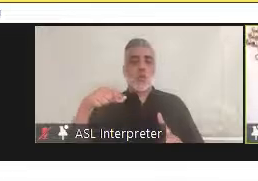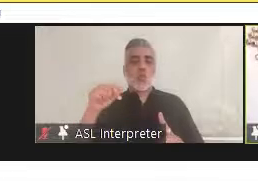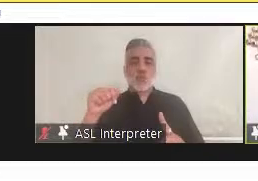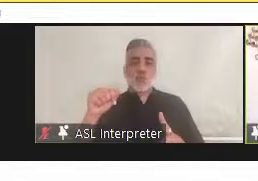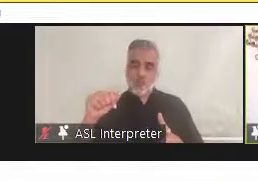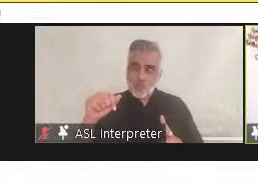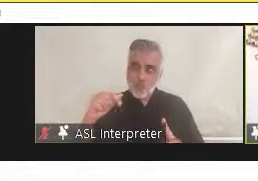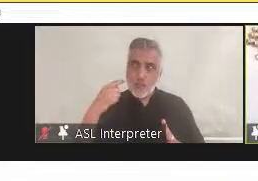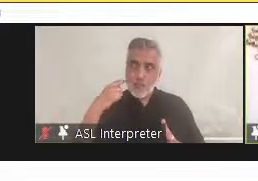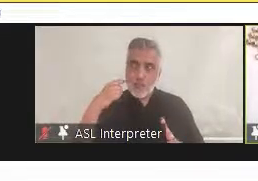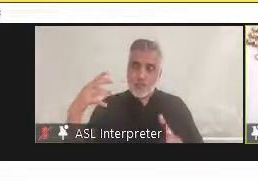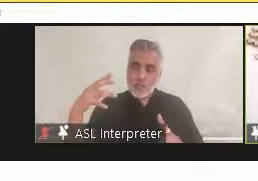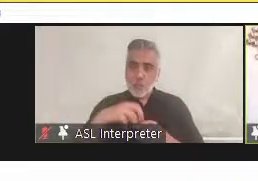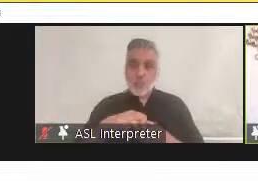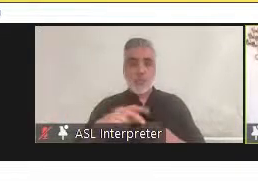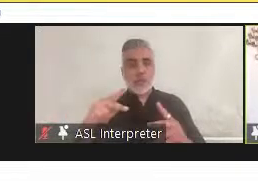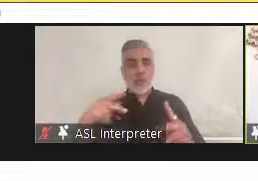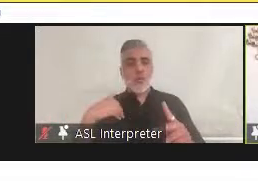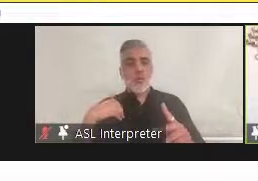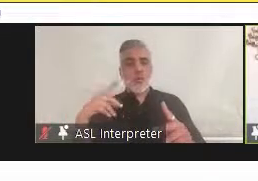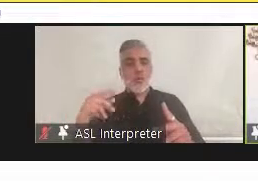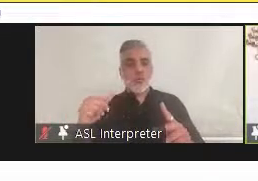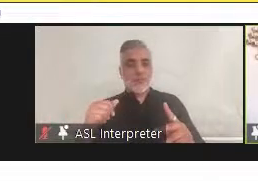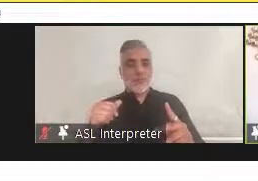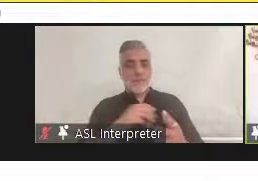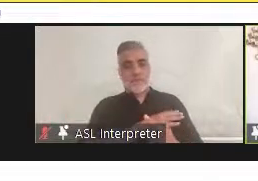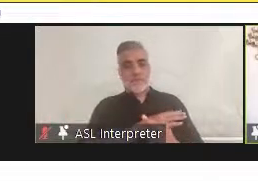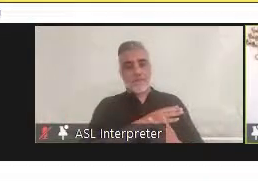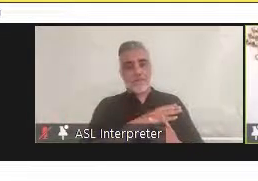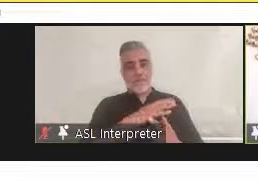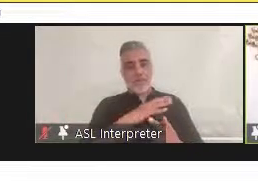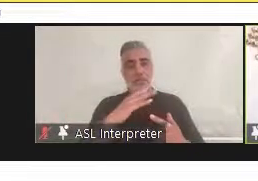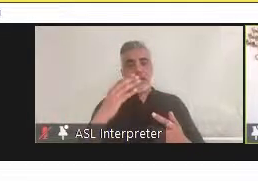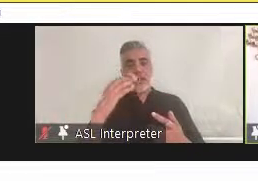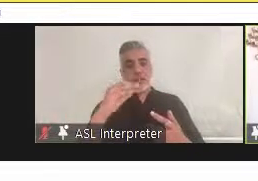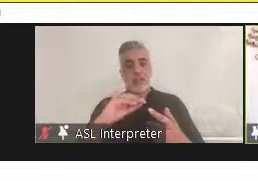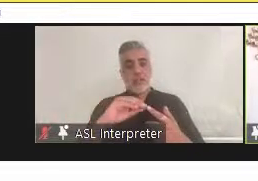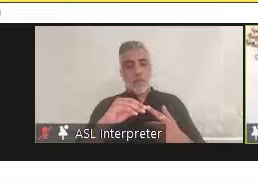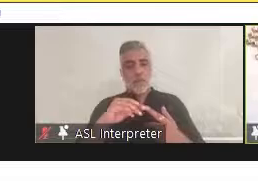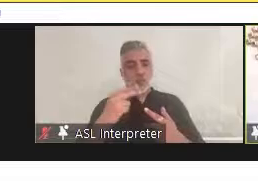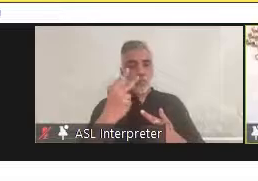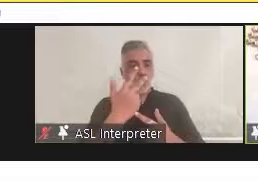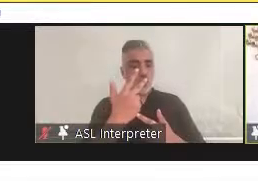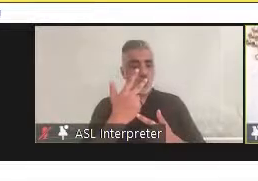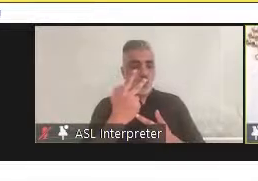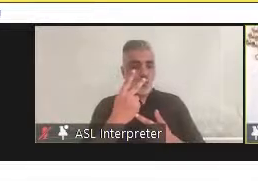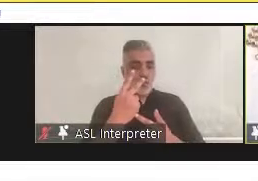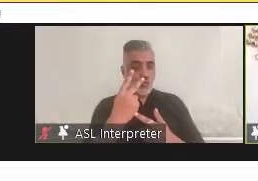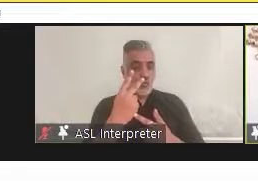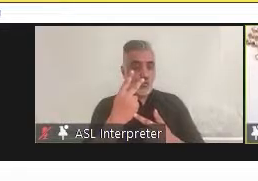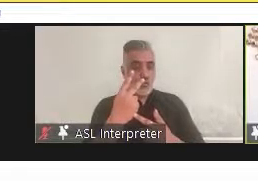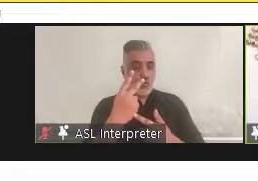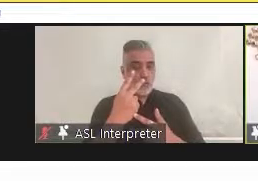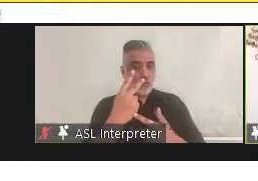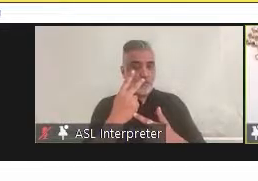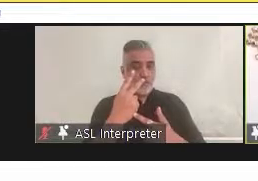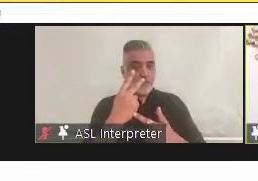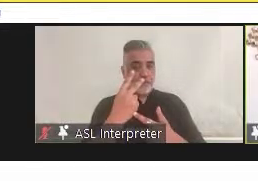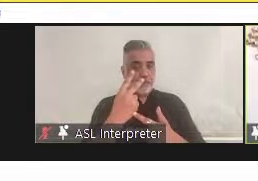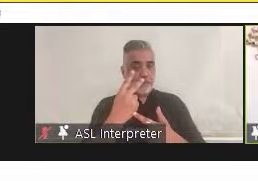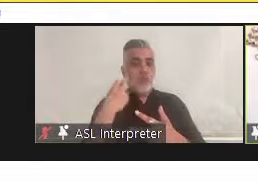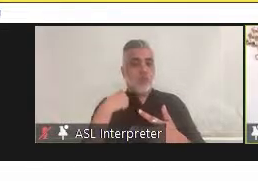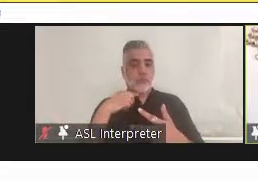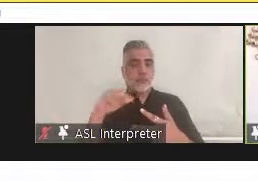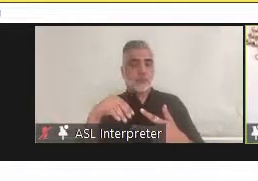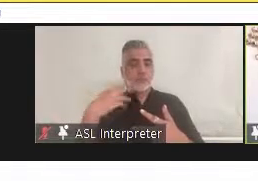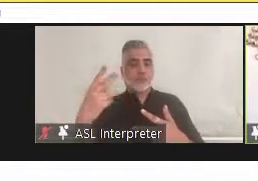that is part of the focus. Number 2, as part of the project, we're going to provide digital